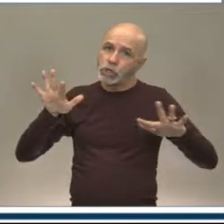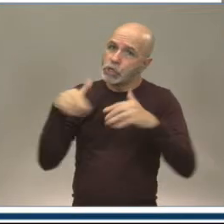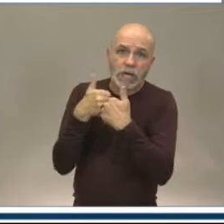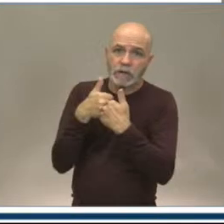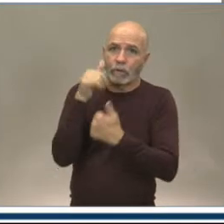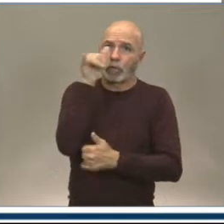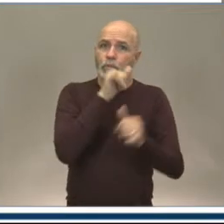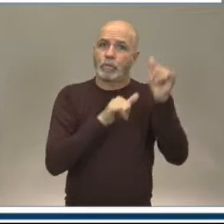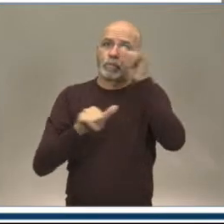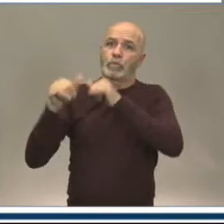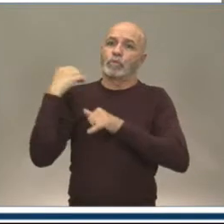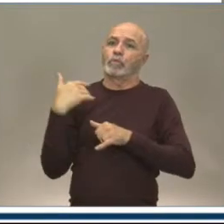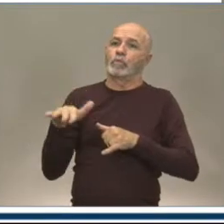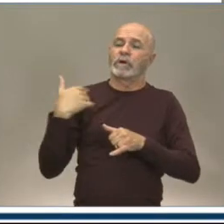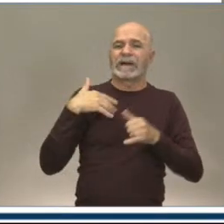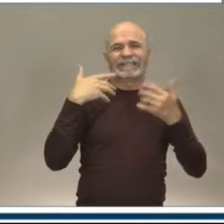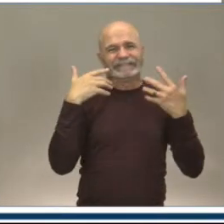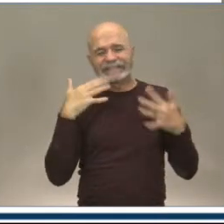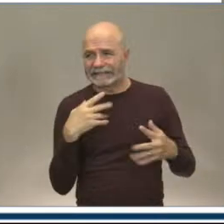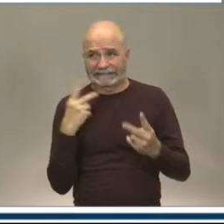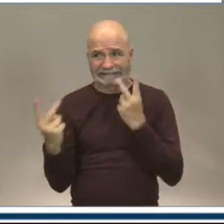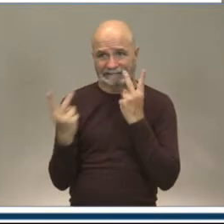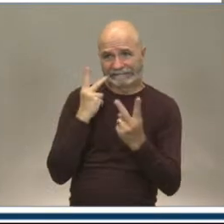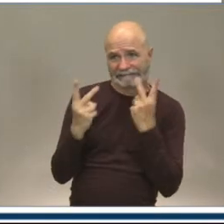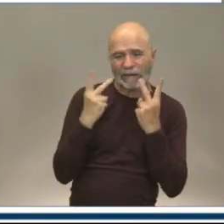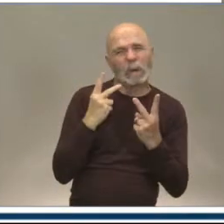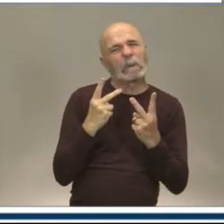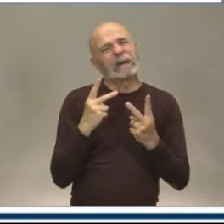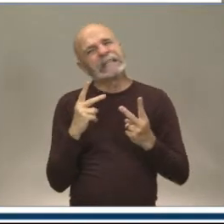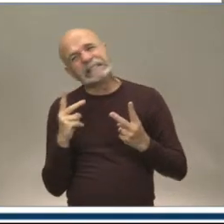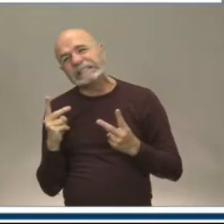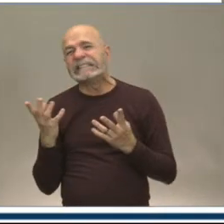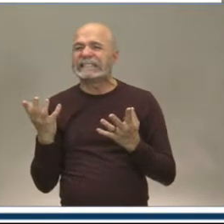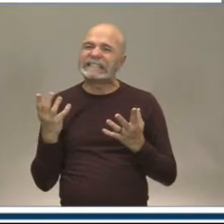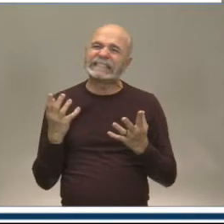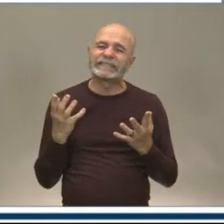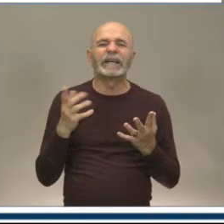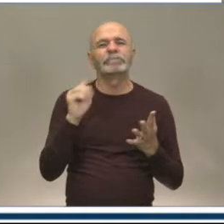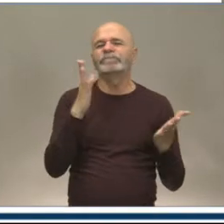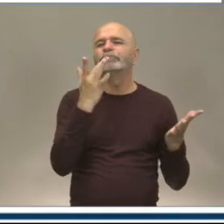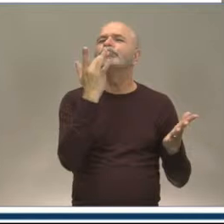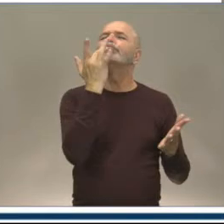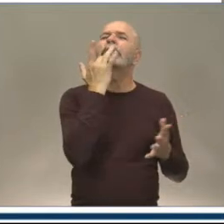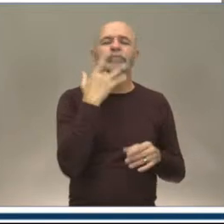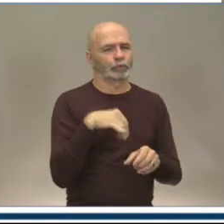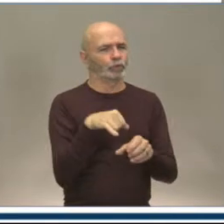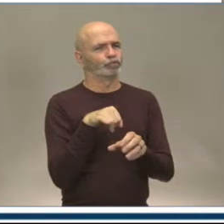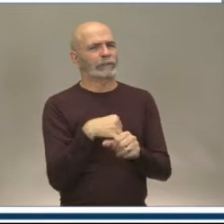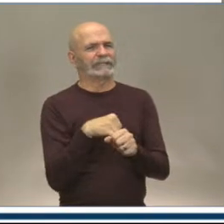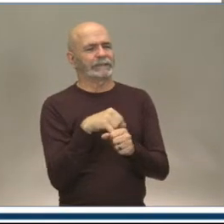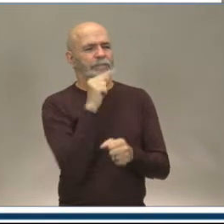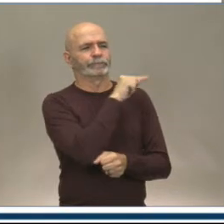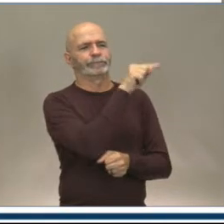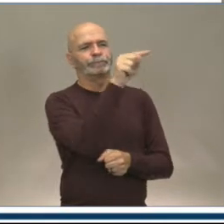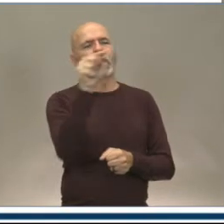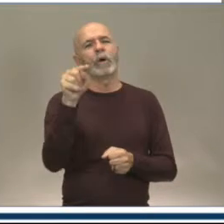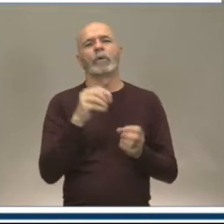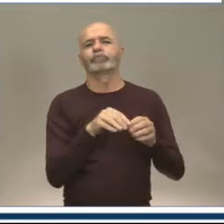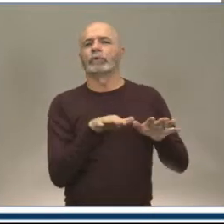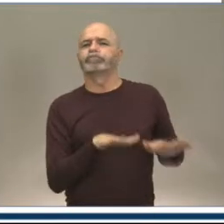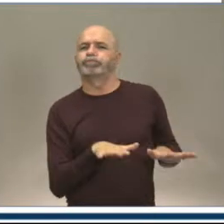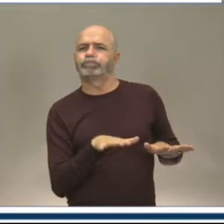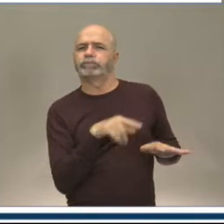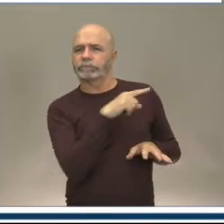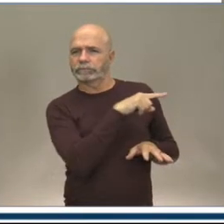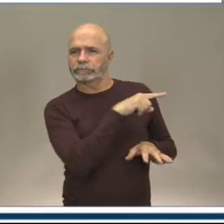We'll certainly use schools. So our approach is going to use our proven pharmacy model. Part of which allows us, one of the